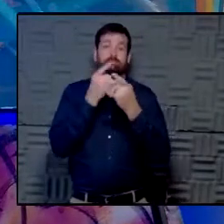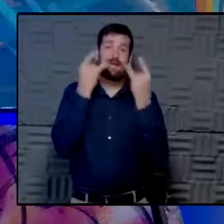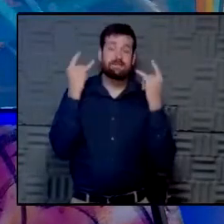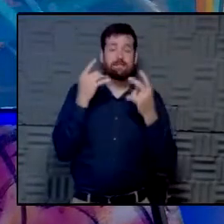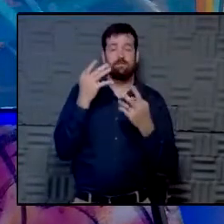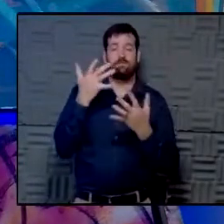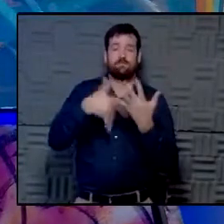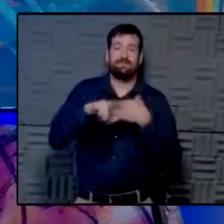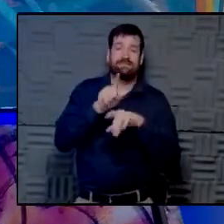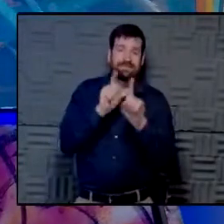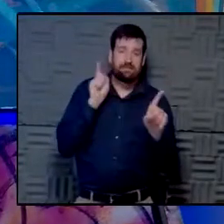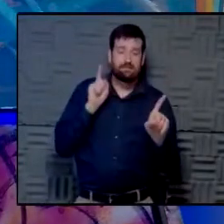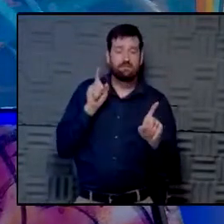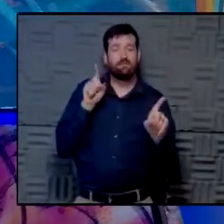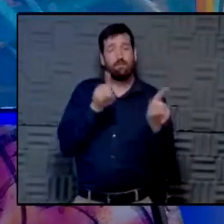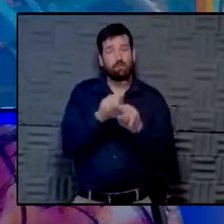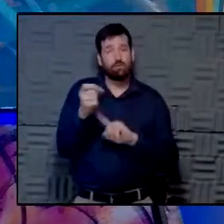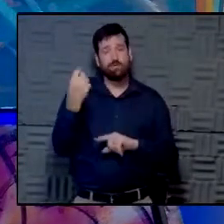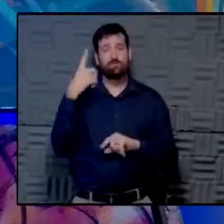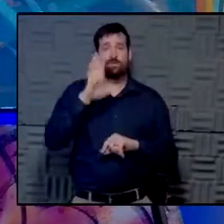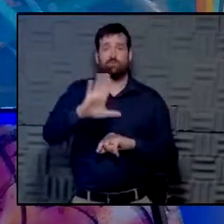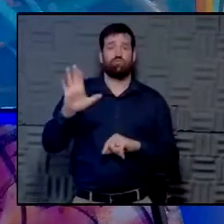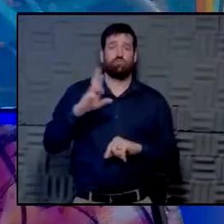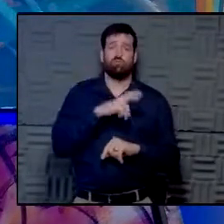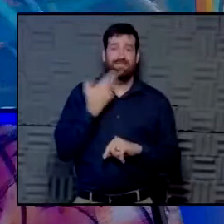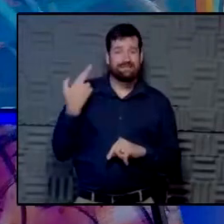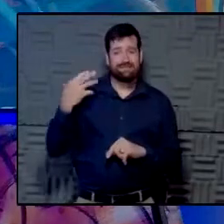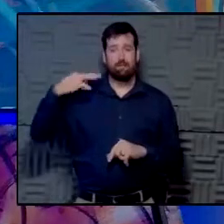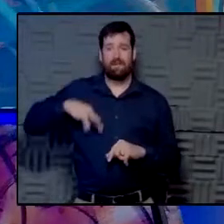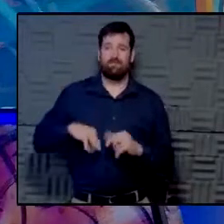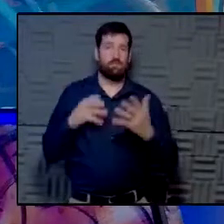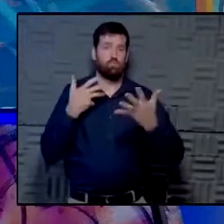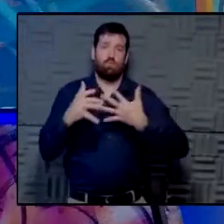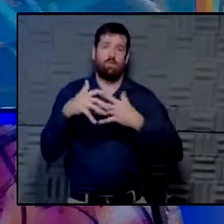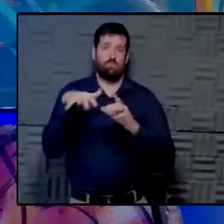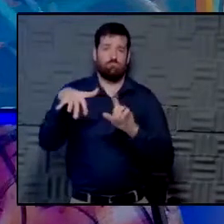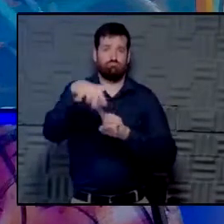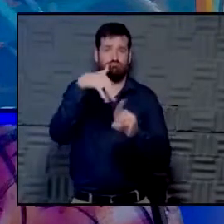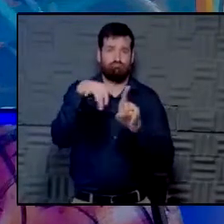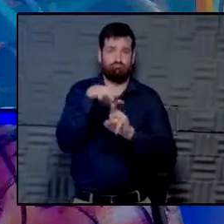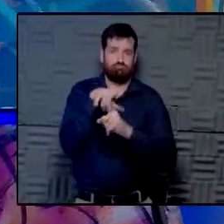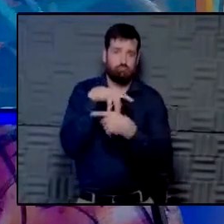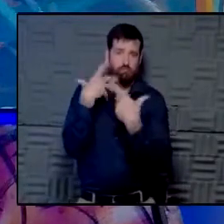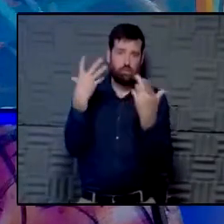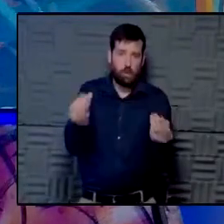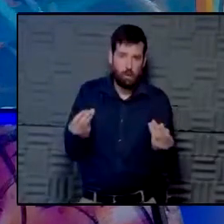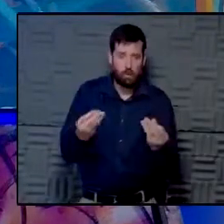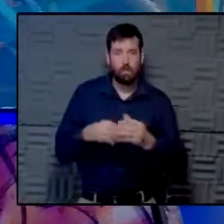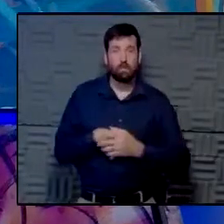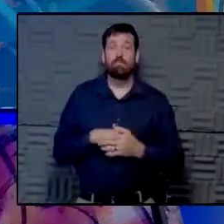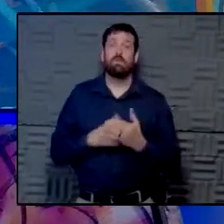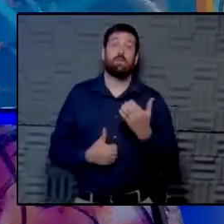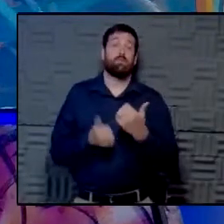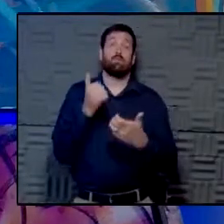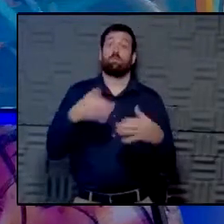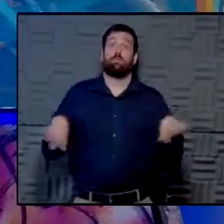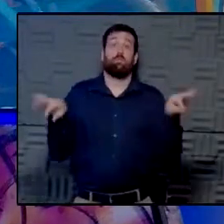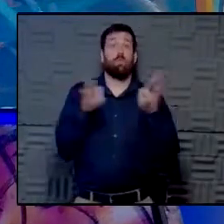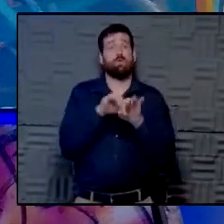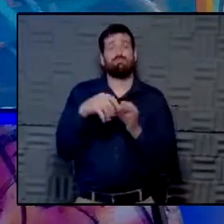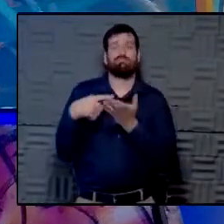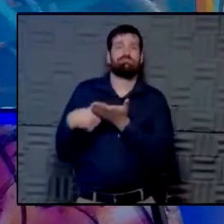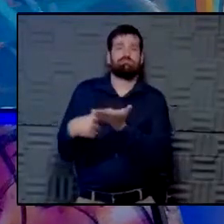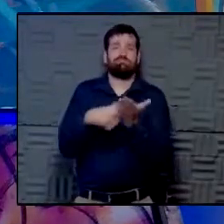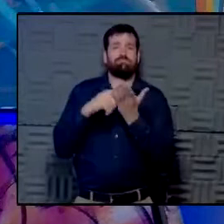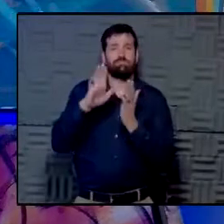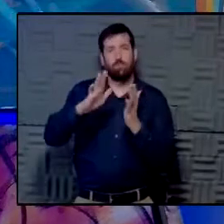distancing. Also understand your risk and benefit of whatever situation you may go into. And most importantly, please talk with your medical team